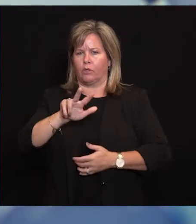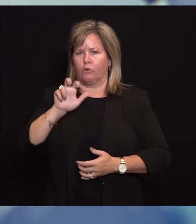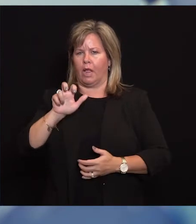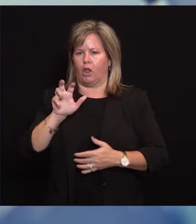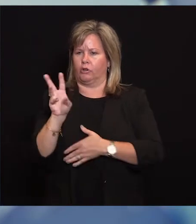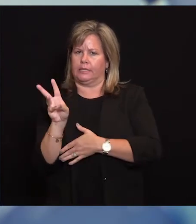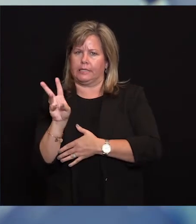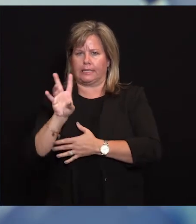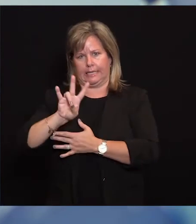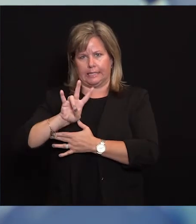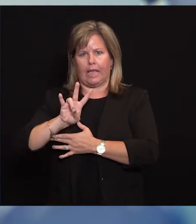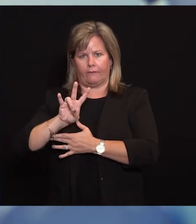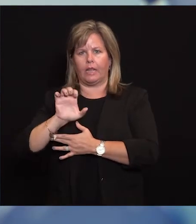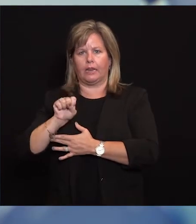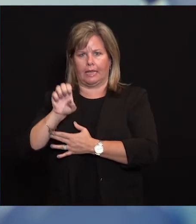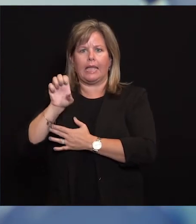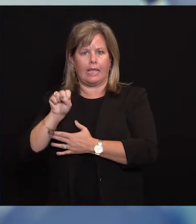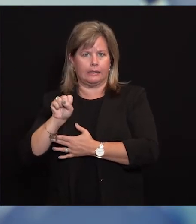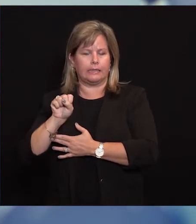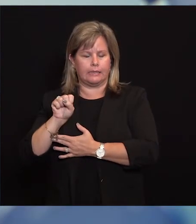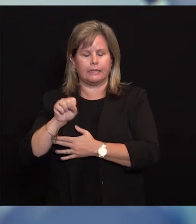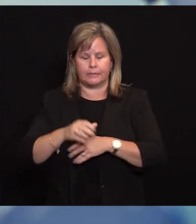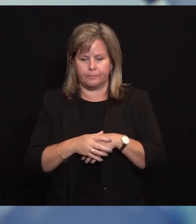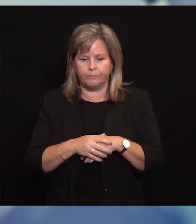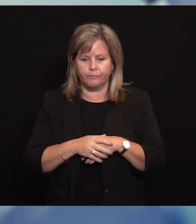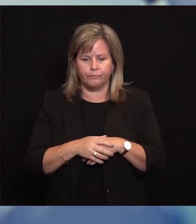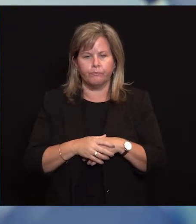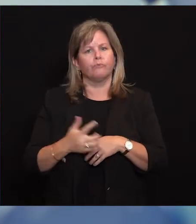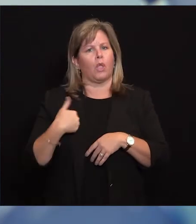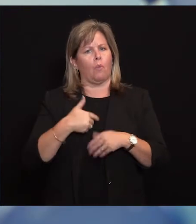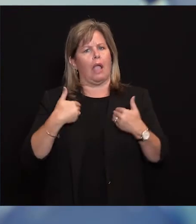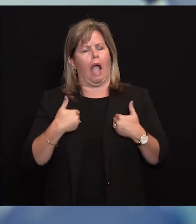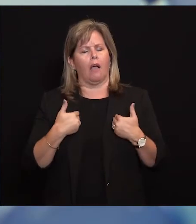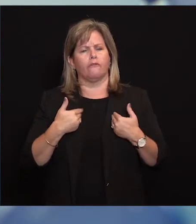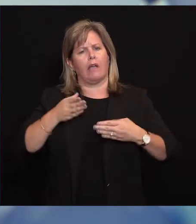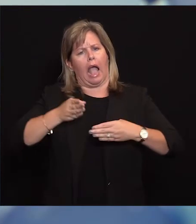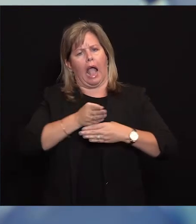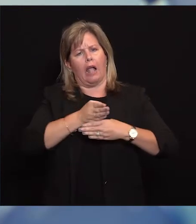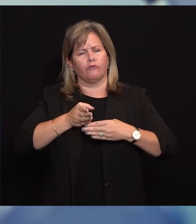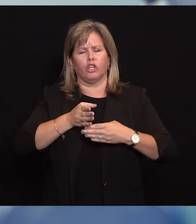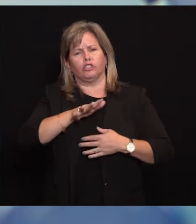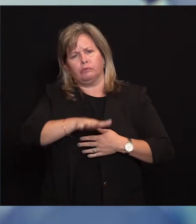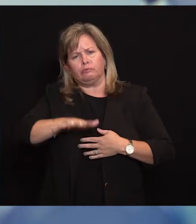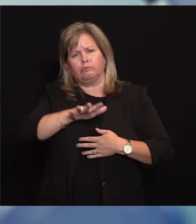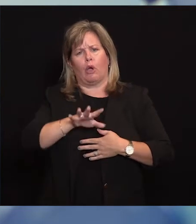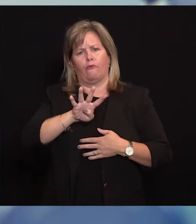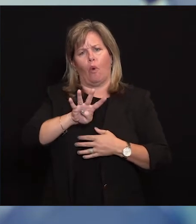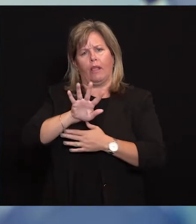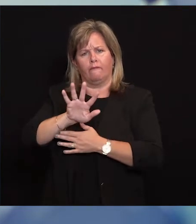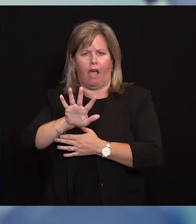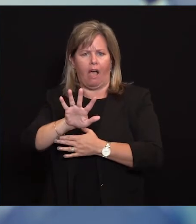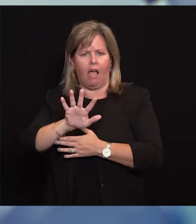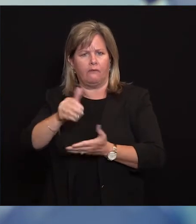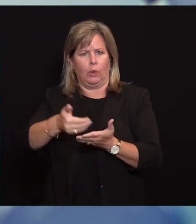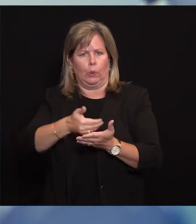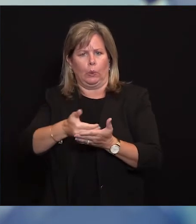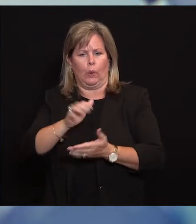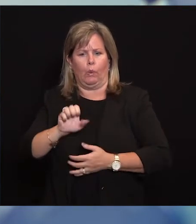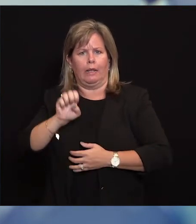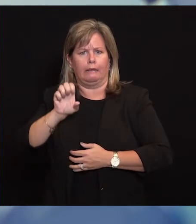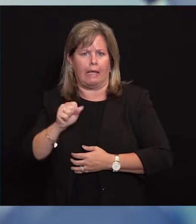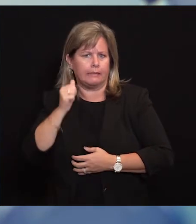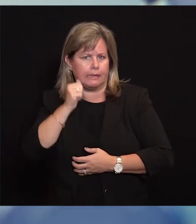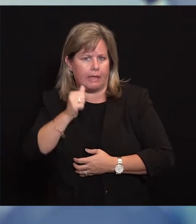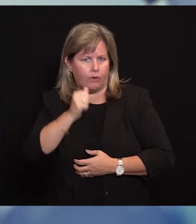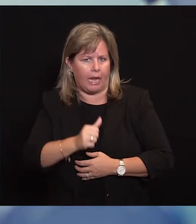8,367 diagnosed cases of COVID-19. We're seeing an average of about 45 new cases per day over the course of the past